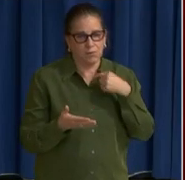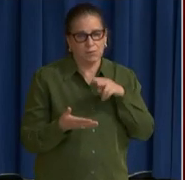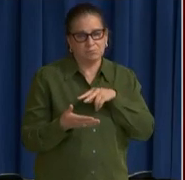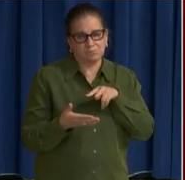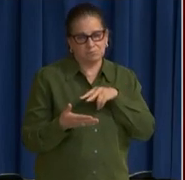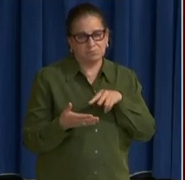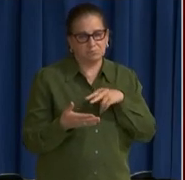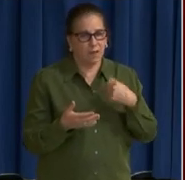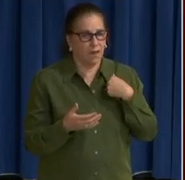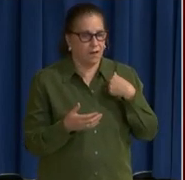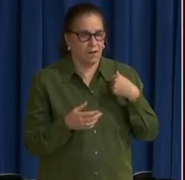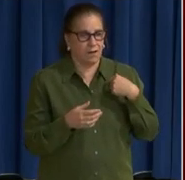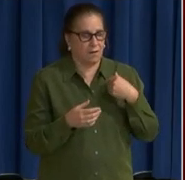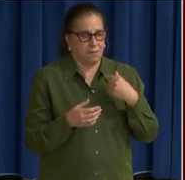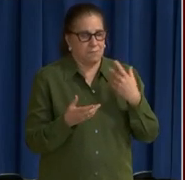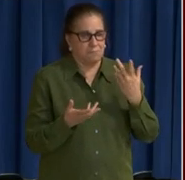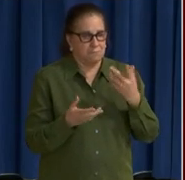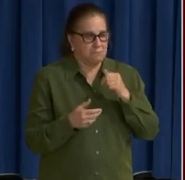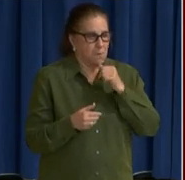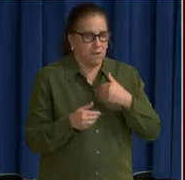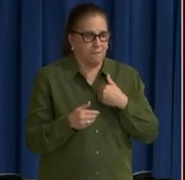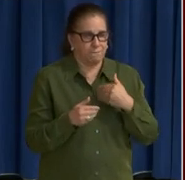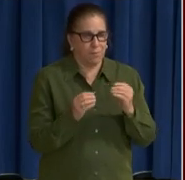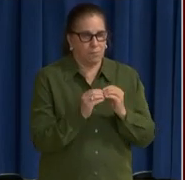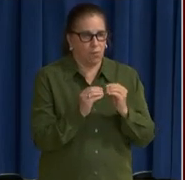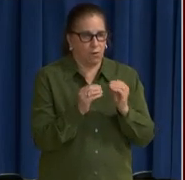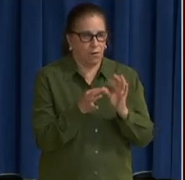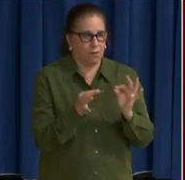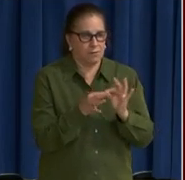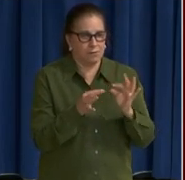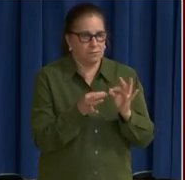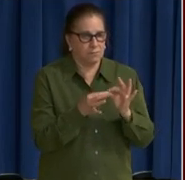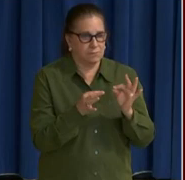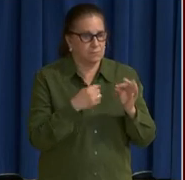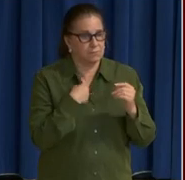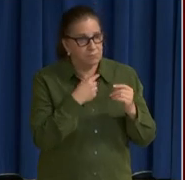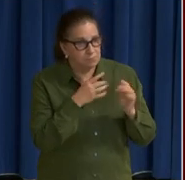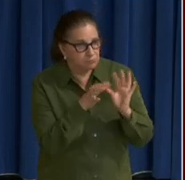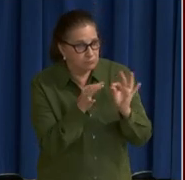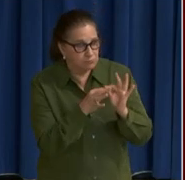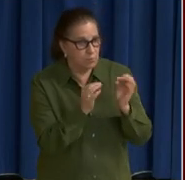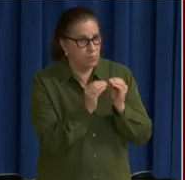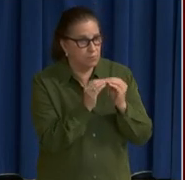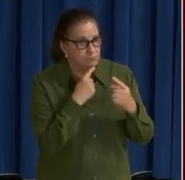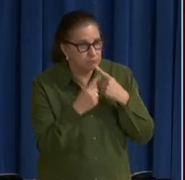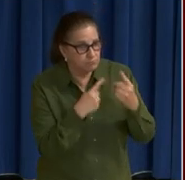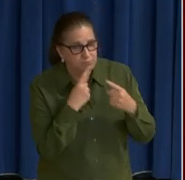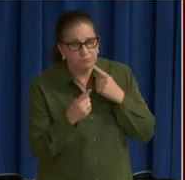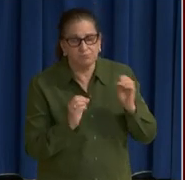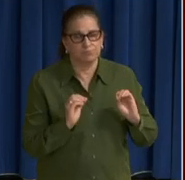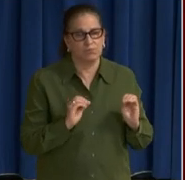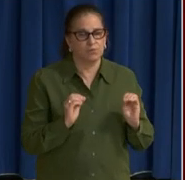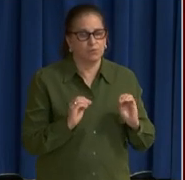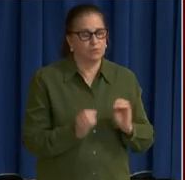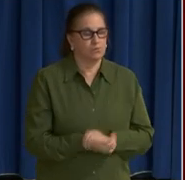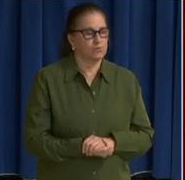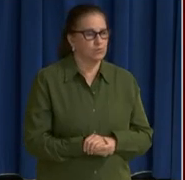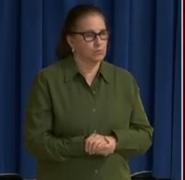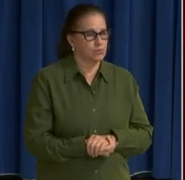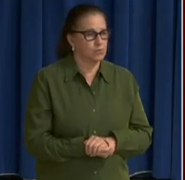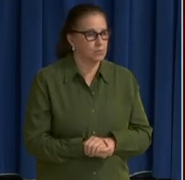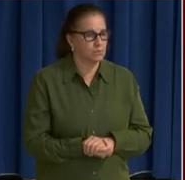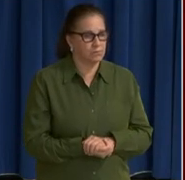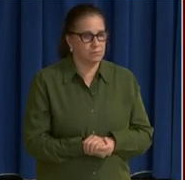already said about the facts that we can glean from it. What would you say, Mayor, to